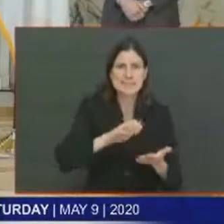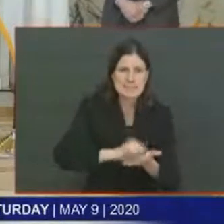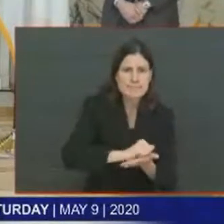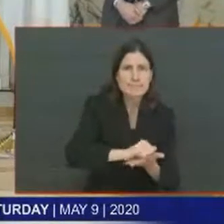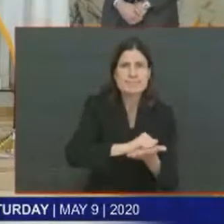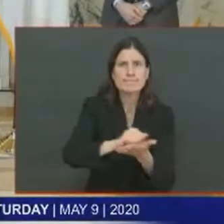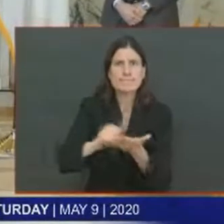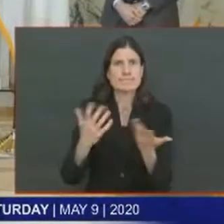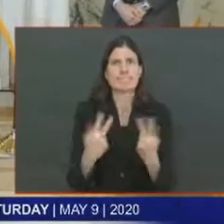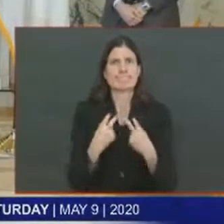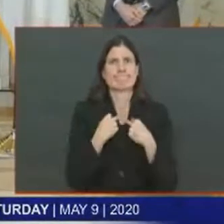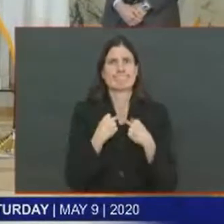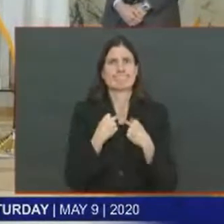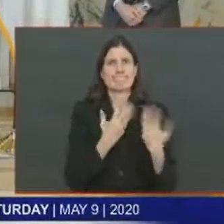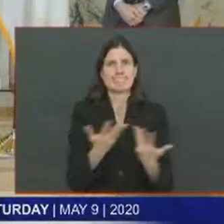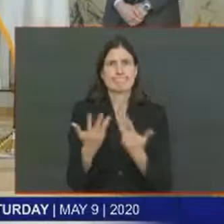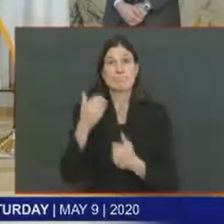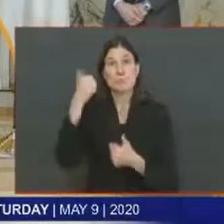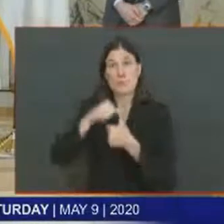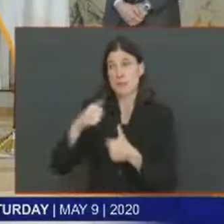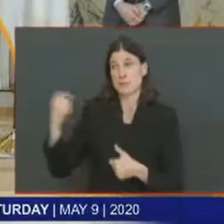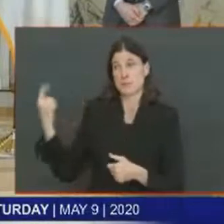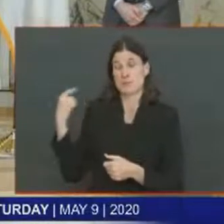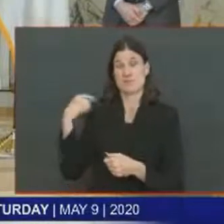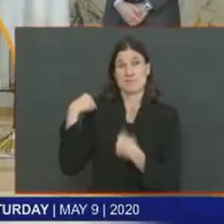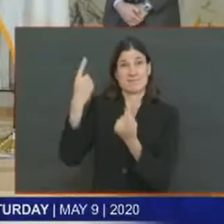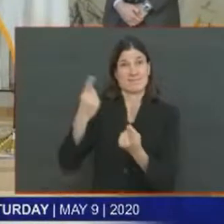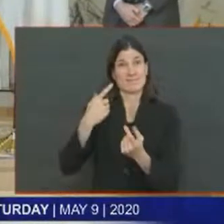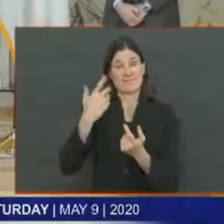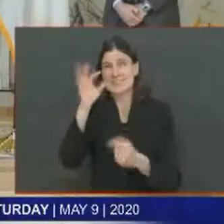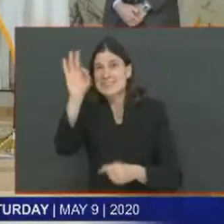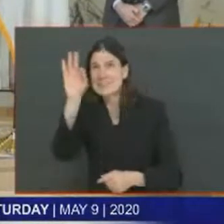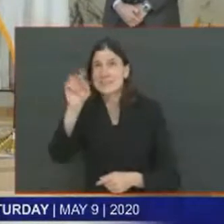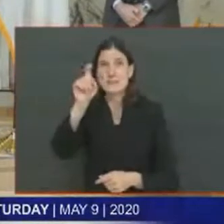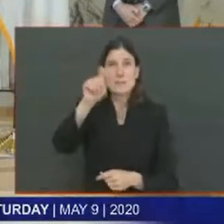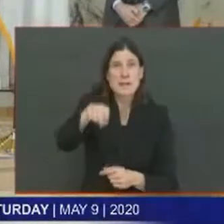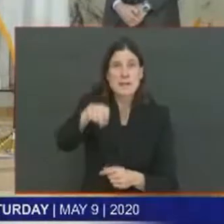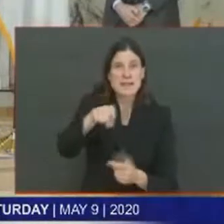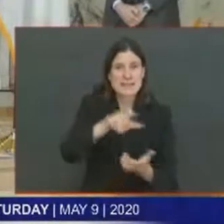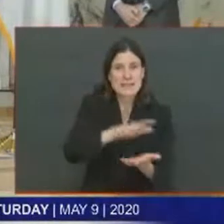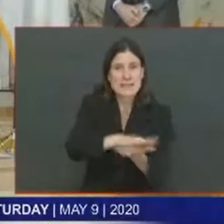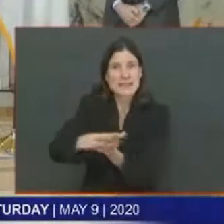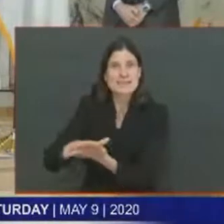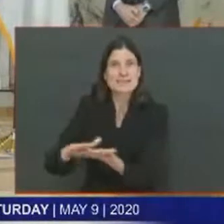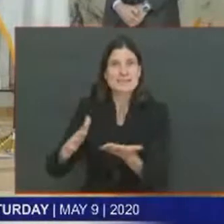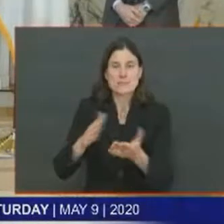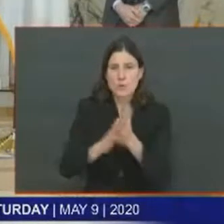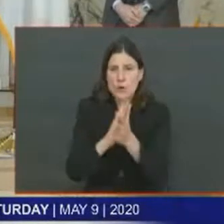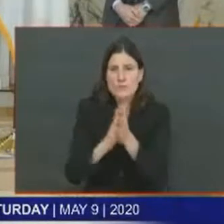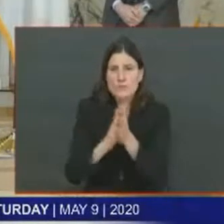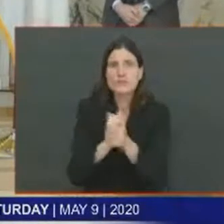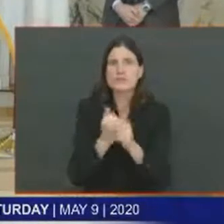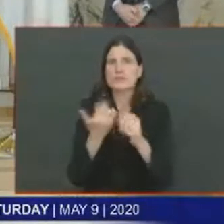surfaces, even in your home. Well, some folks can't afford that. And we are deeply